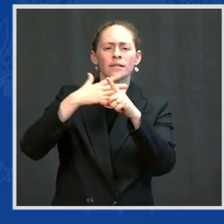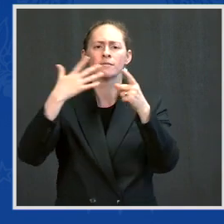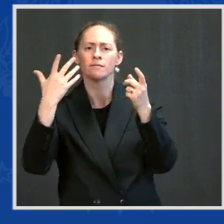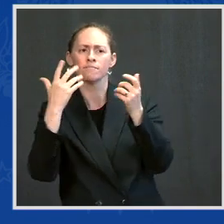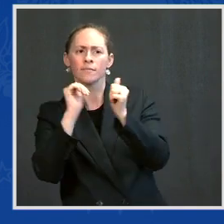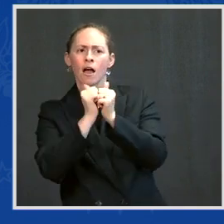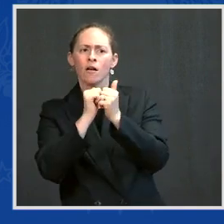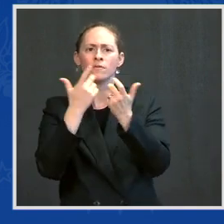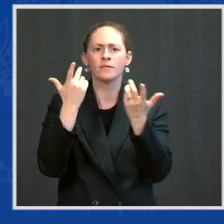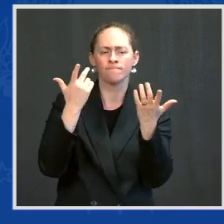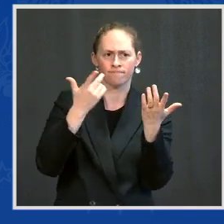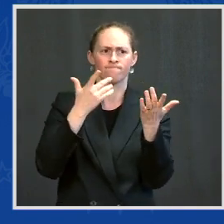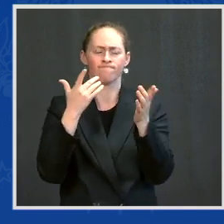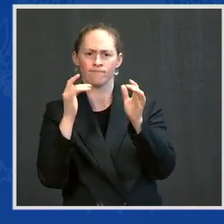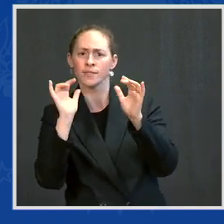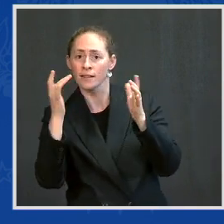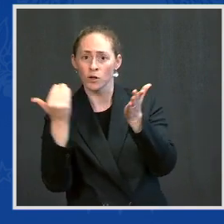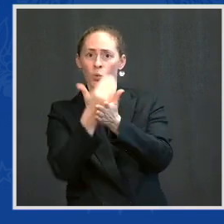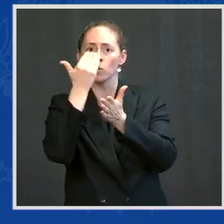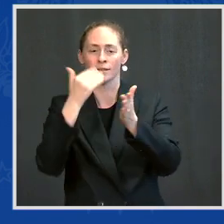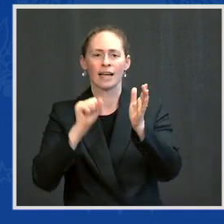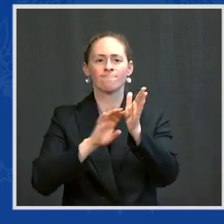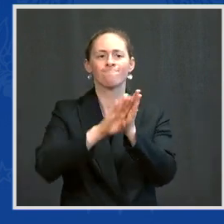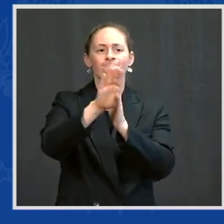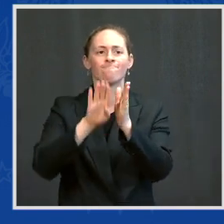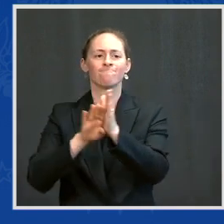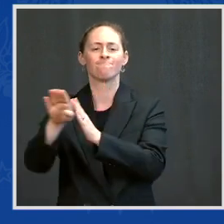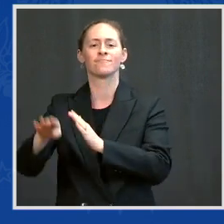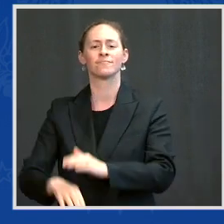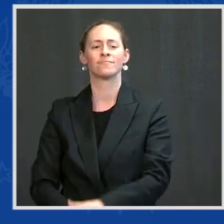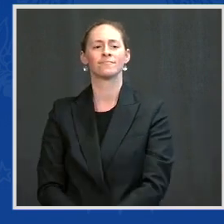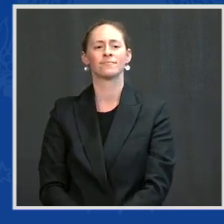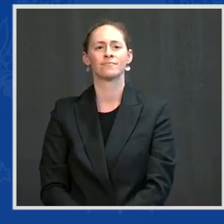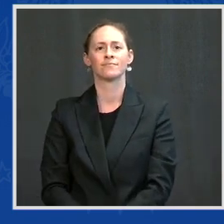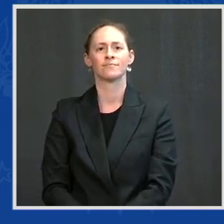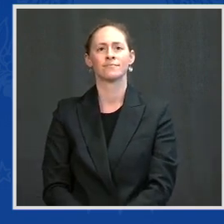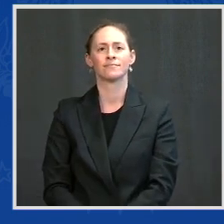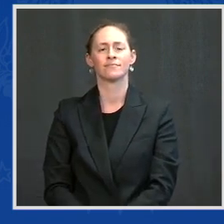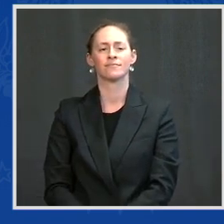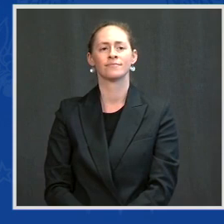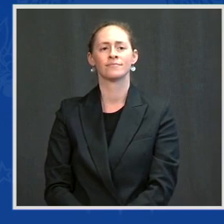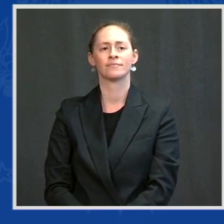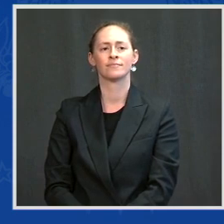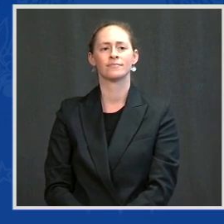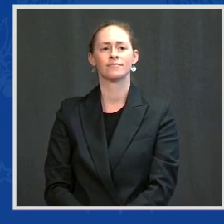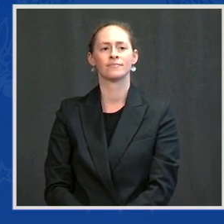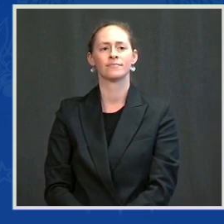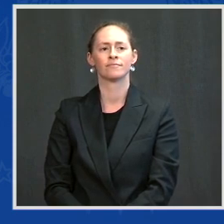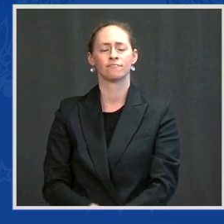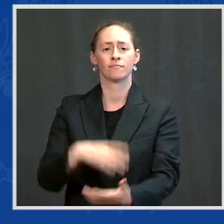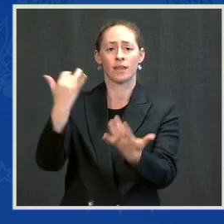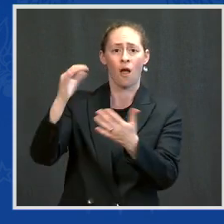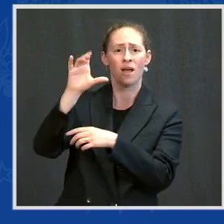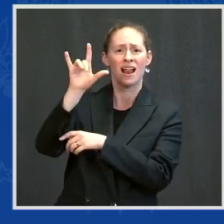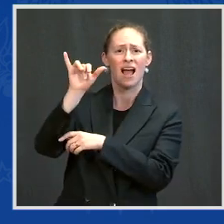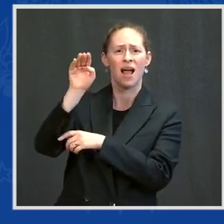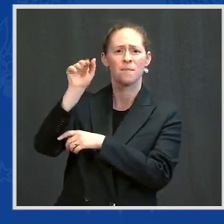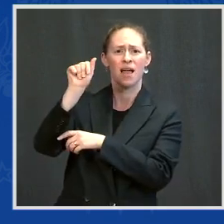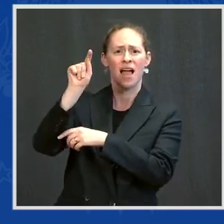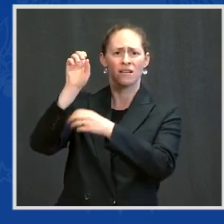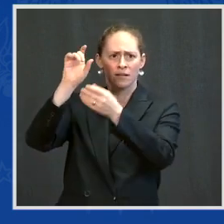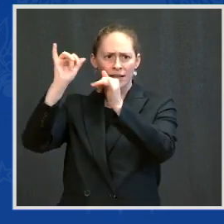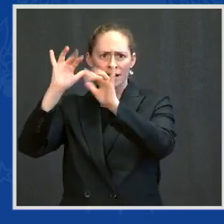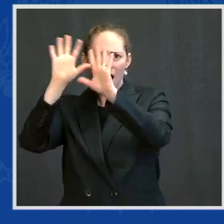markets, we decided to bolster our partnership. Third, in a bid to address climate change, we will